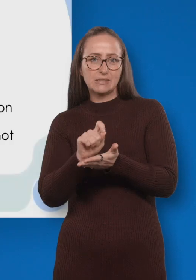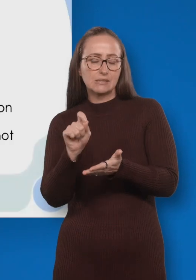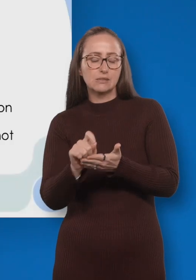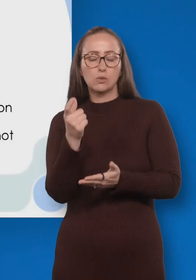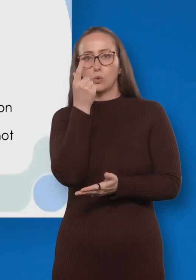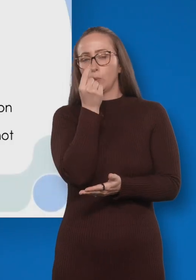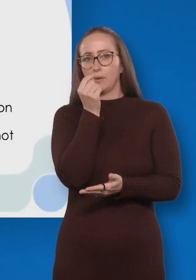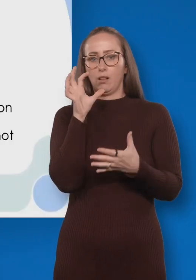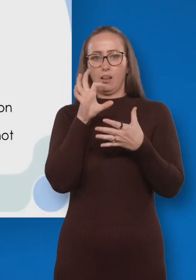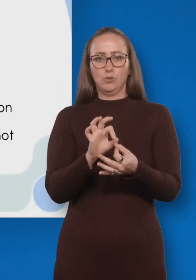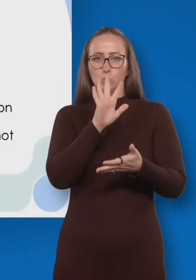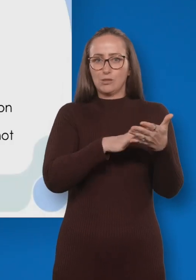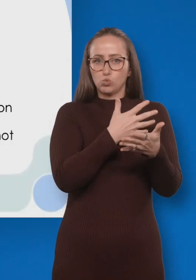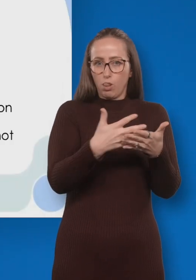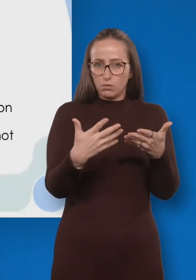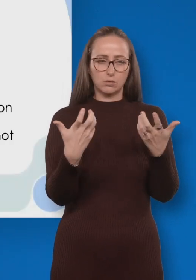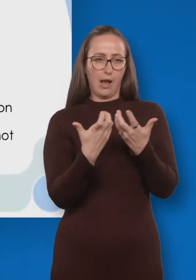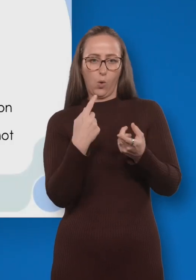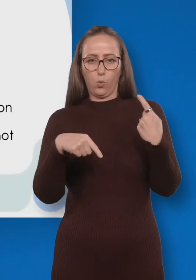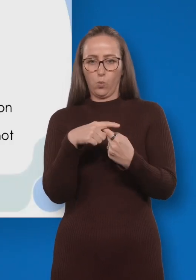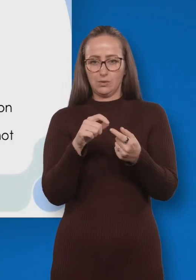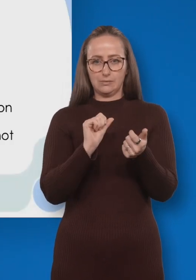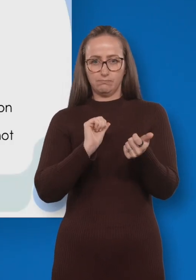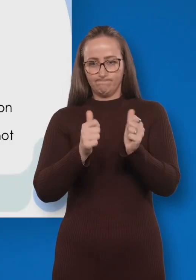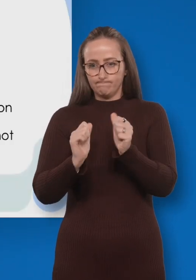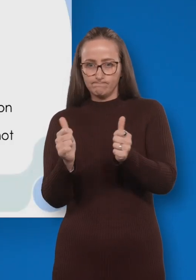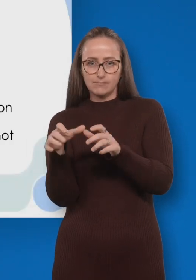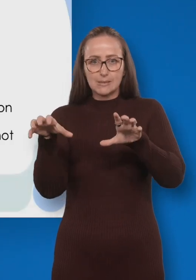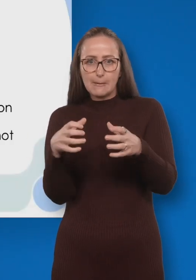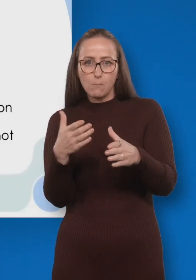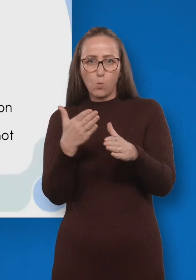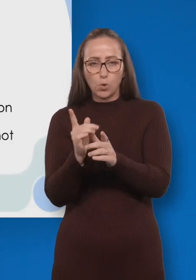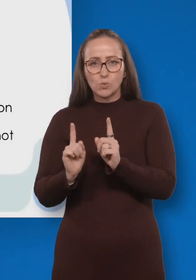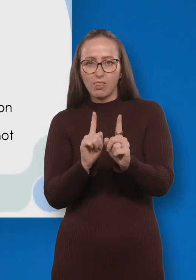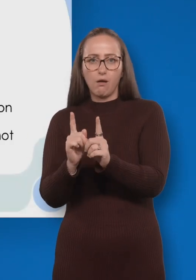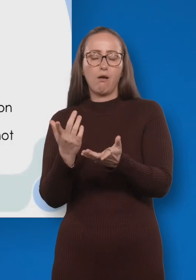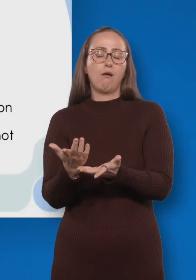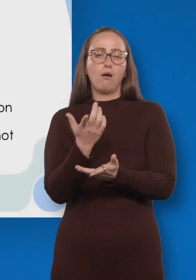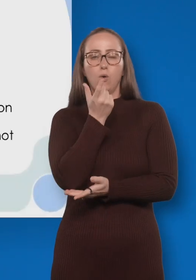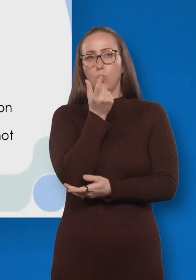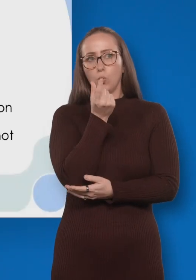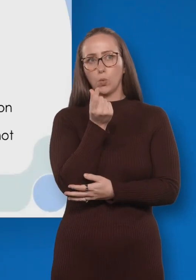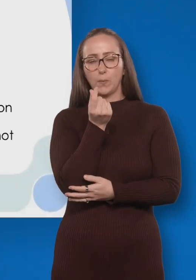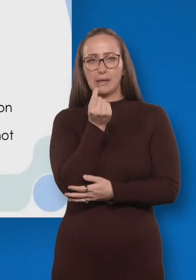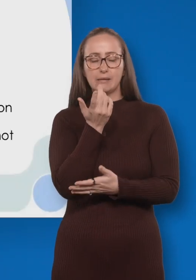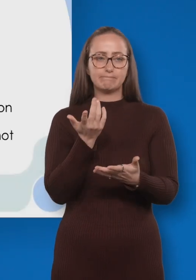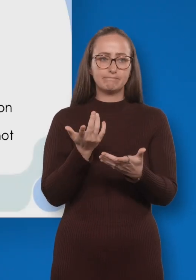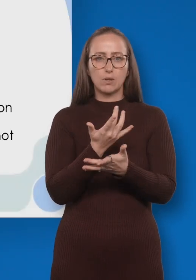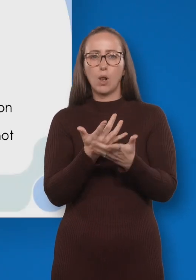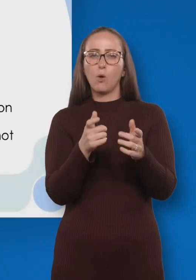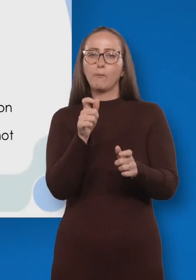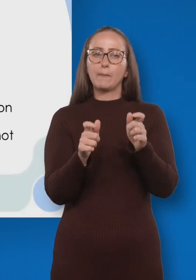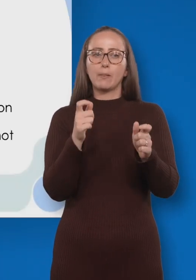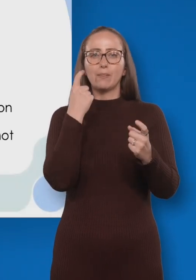regards to schedules, how you work together as a team. And it could also be, a lot of people think